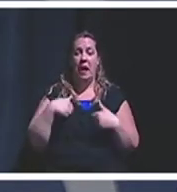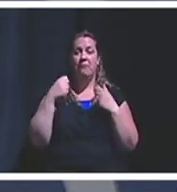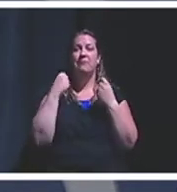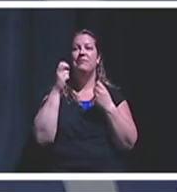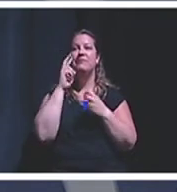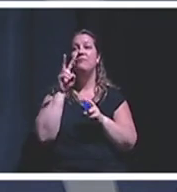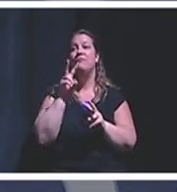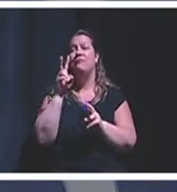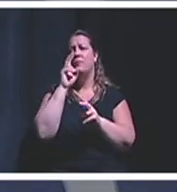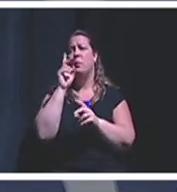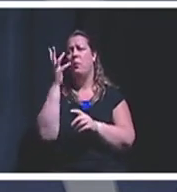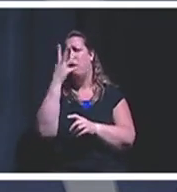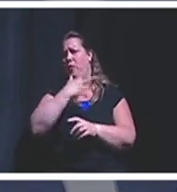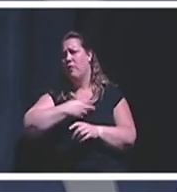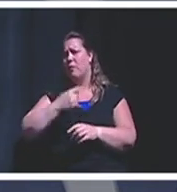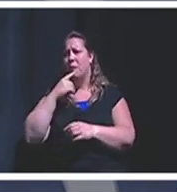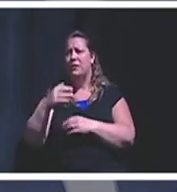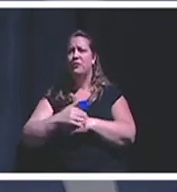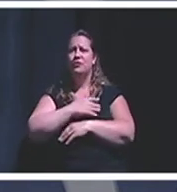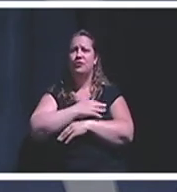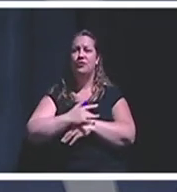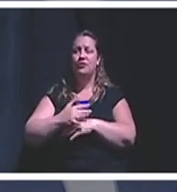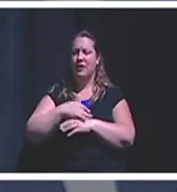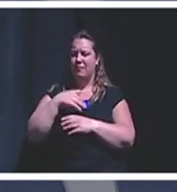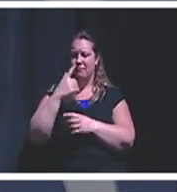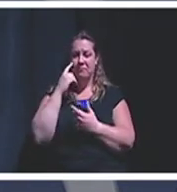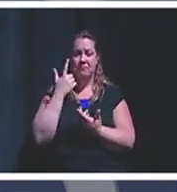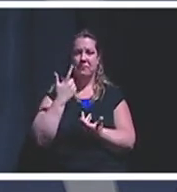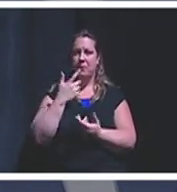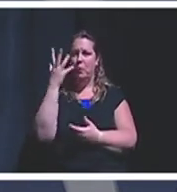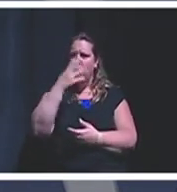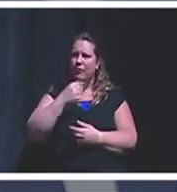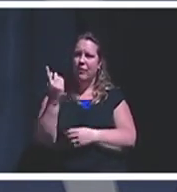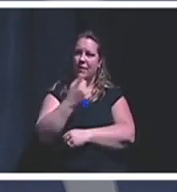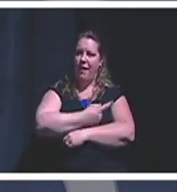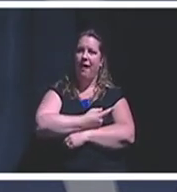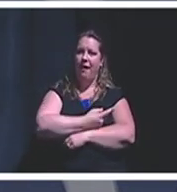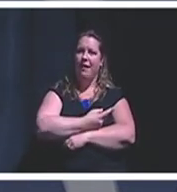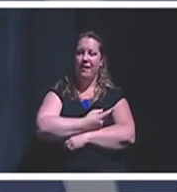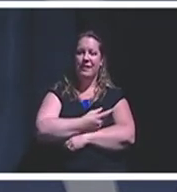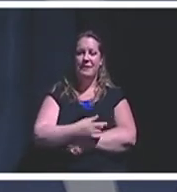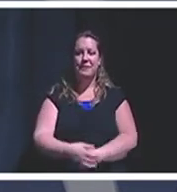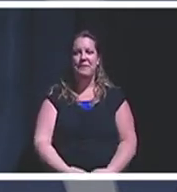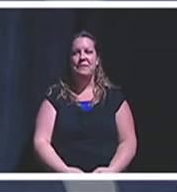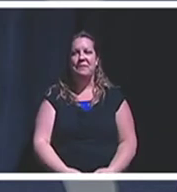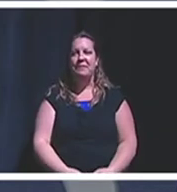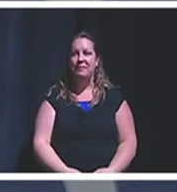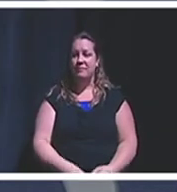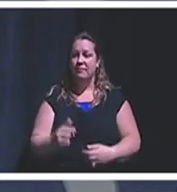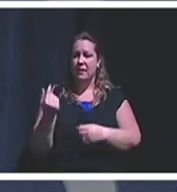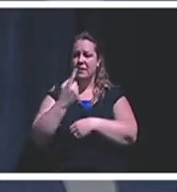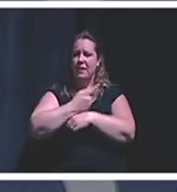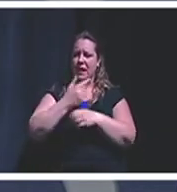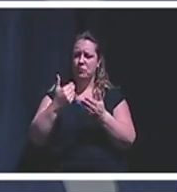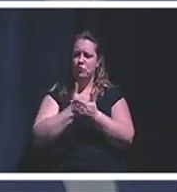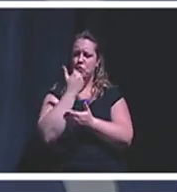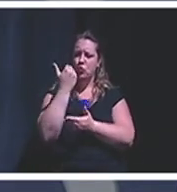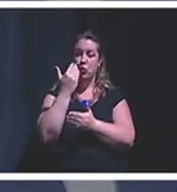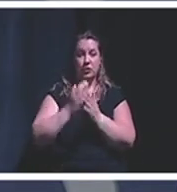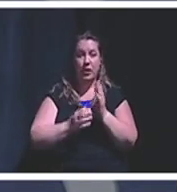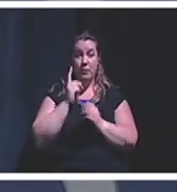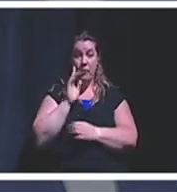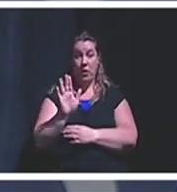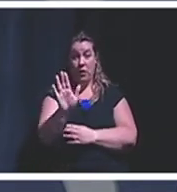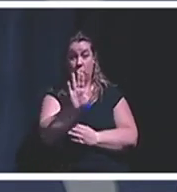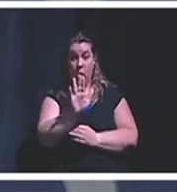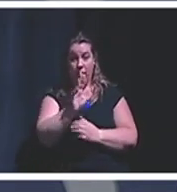I said to myself, what a beautiful day. A day that marks a new chapter in your